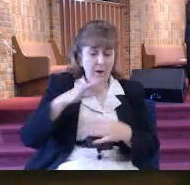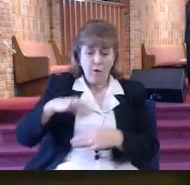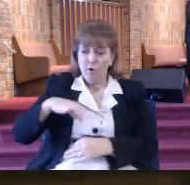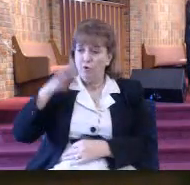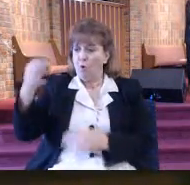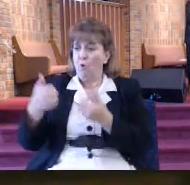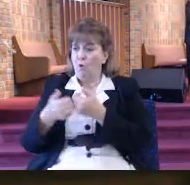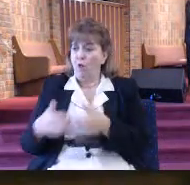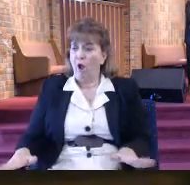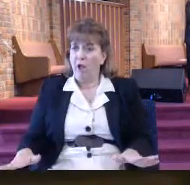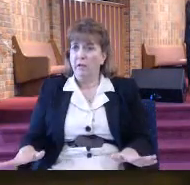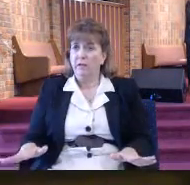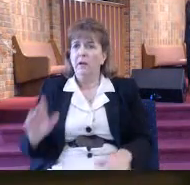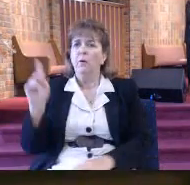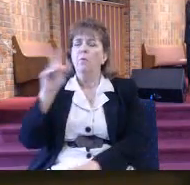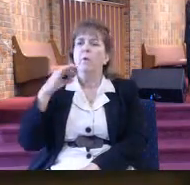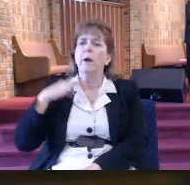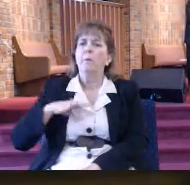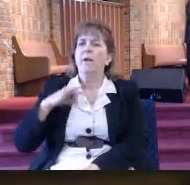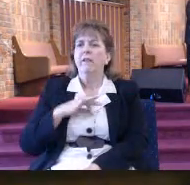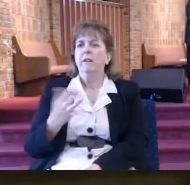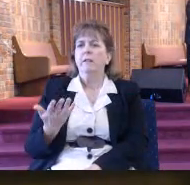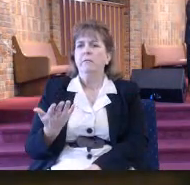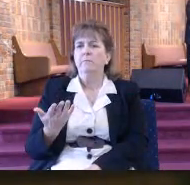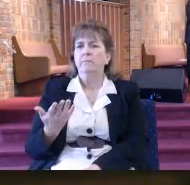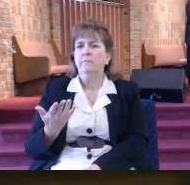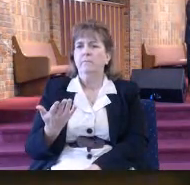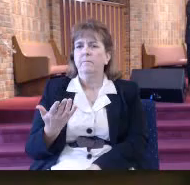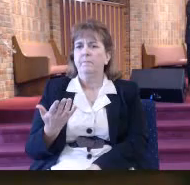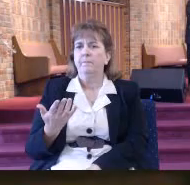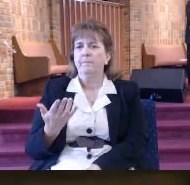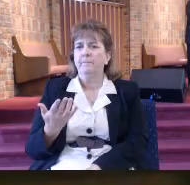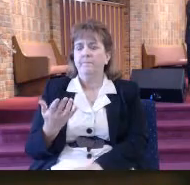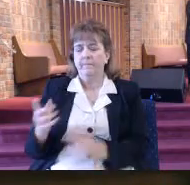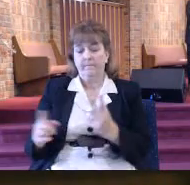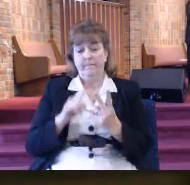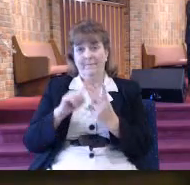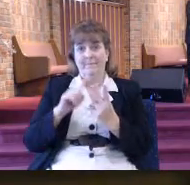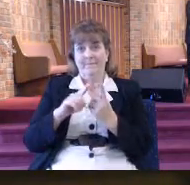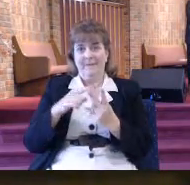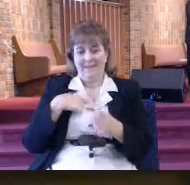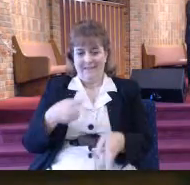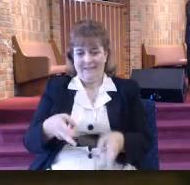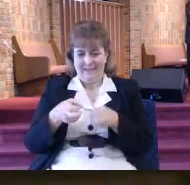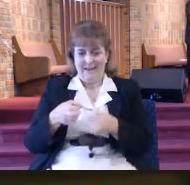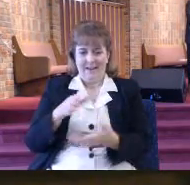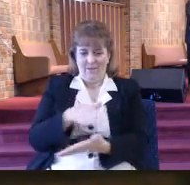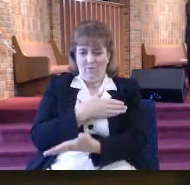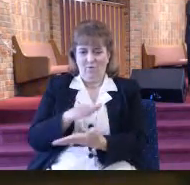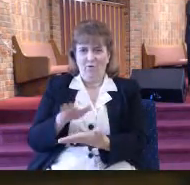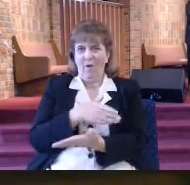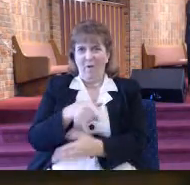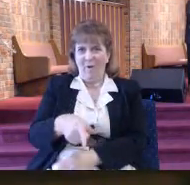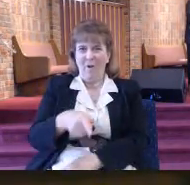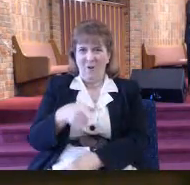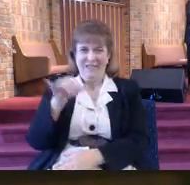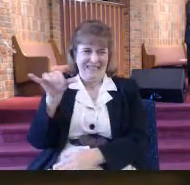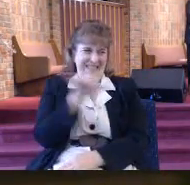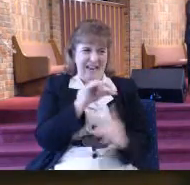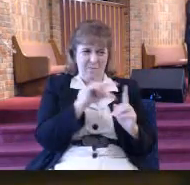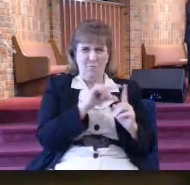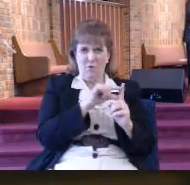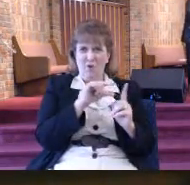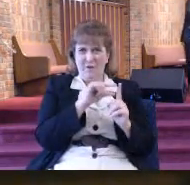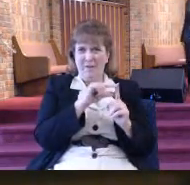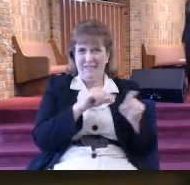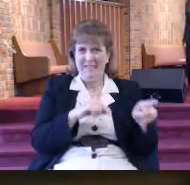And then I want to read the words of a song in our songbook, which really has been drawn from the same